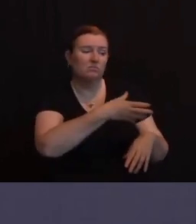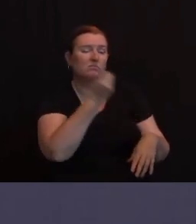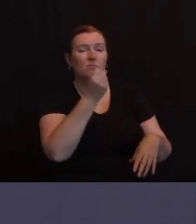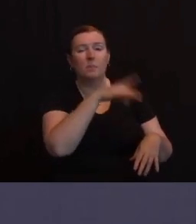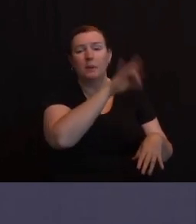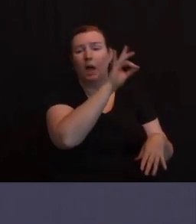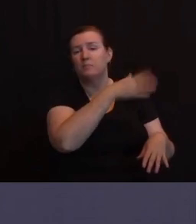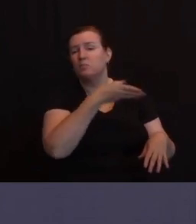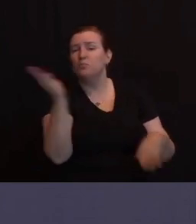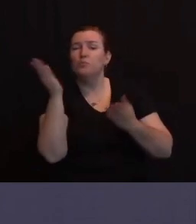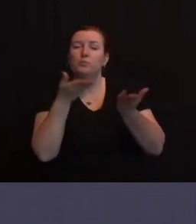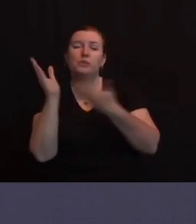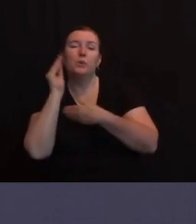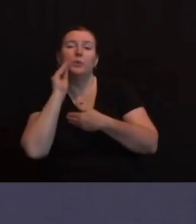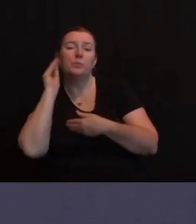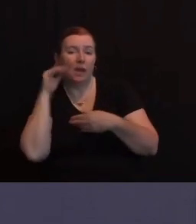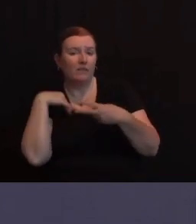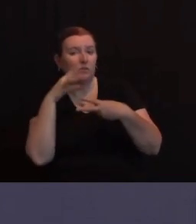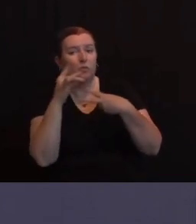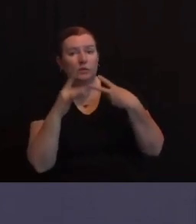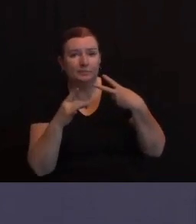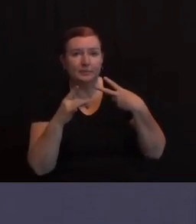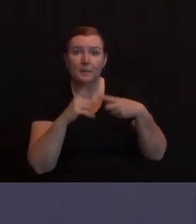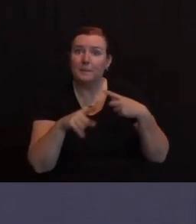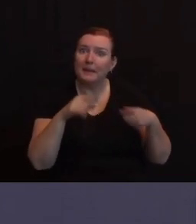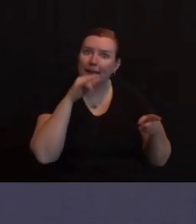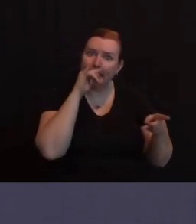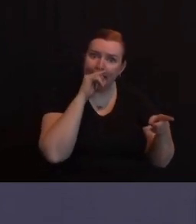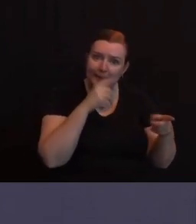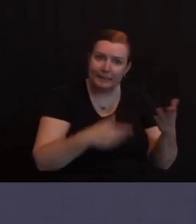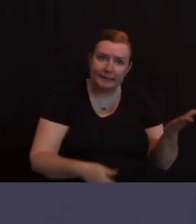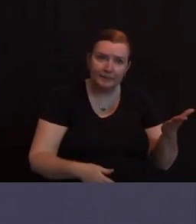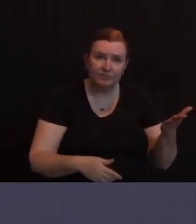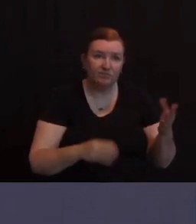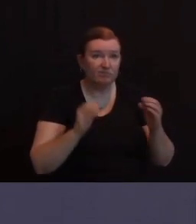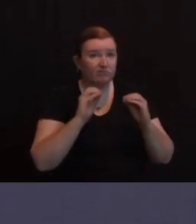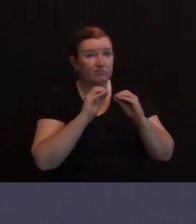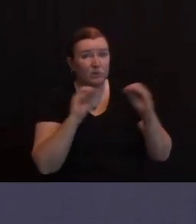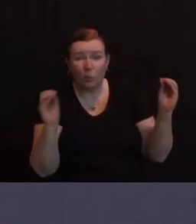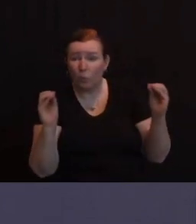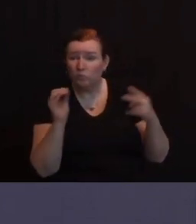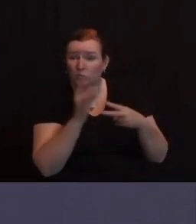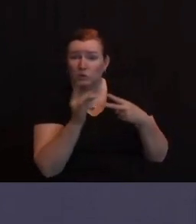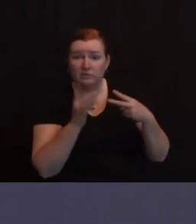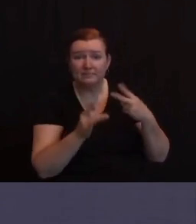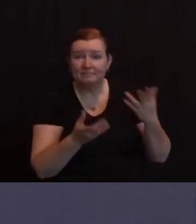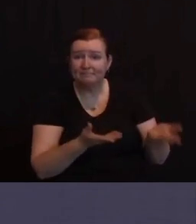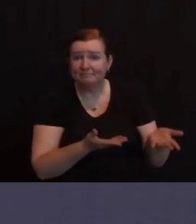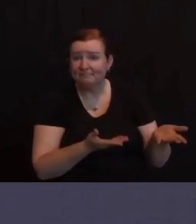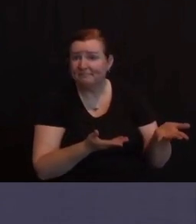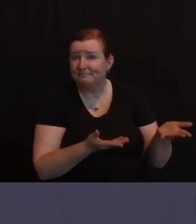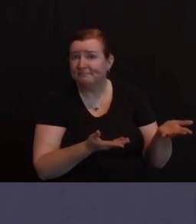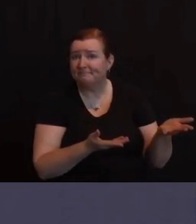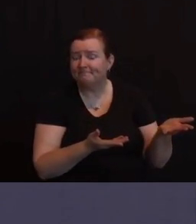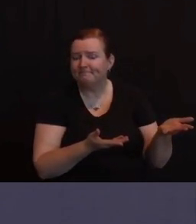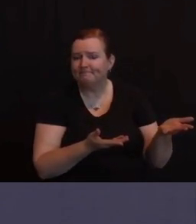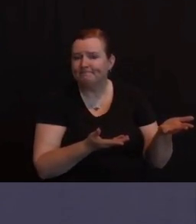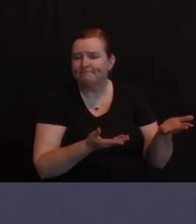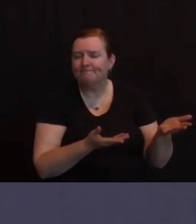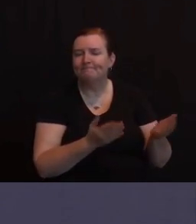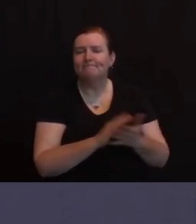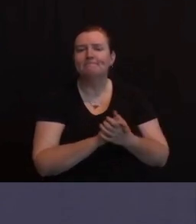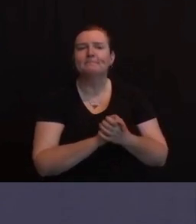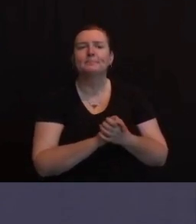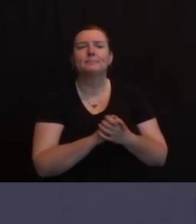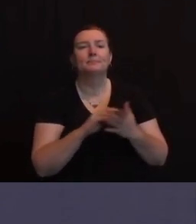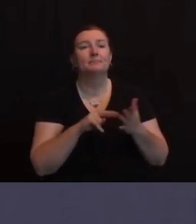We have too many kids where the second choice either doesn't exist or it's so far inferior that gathering them